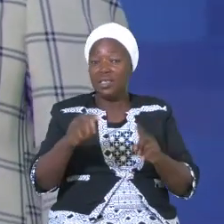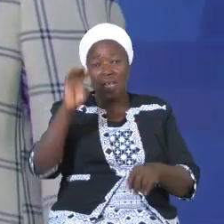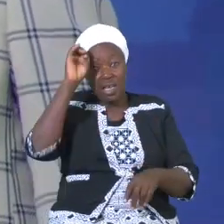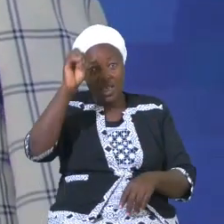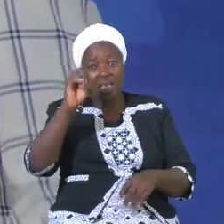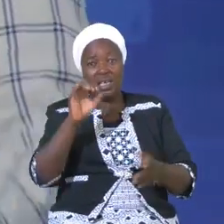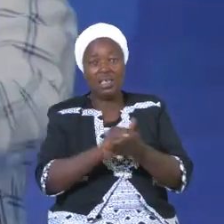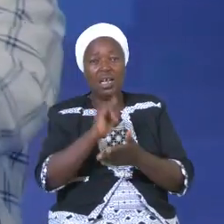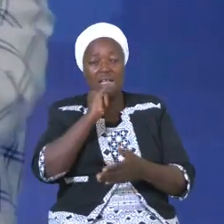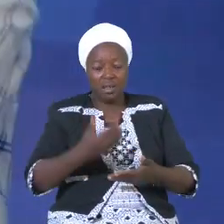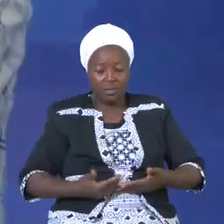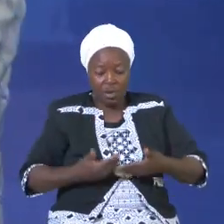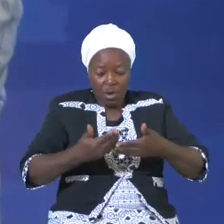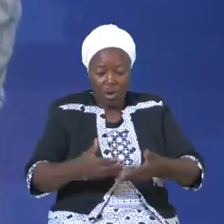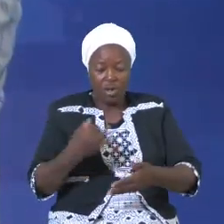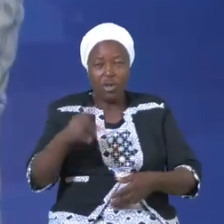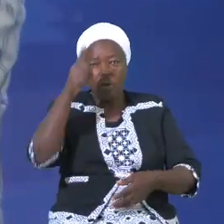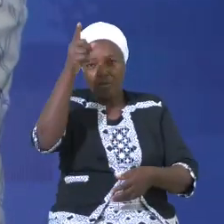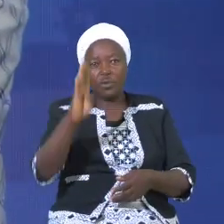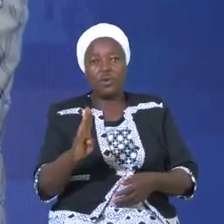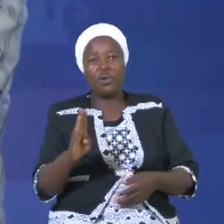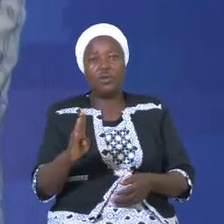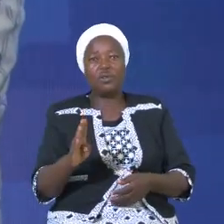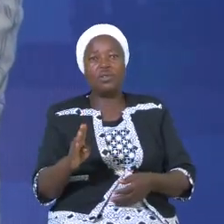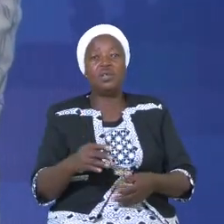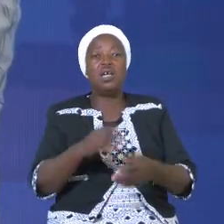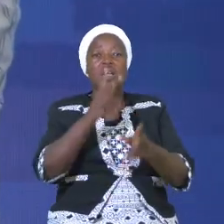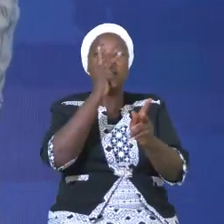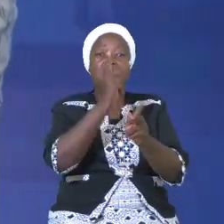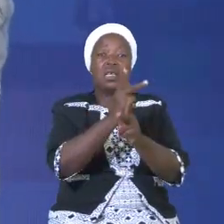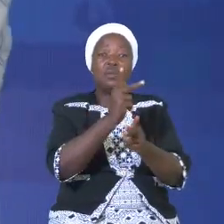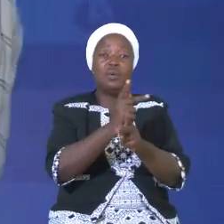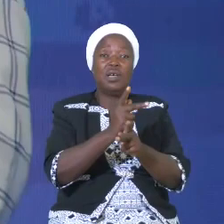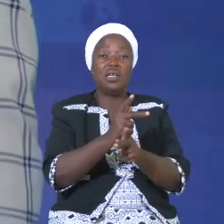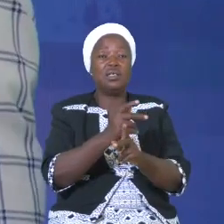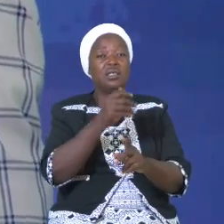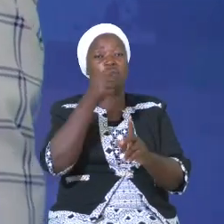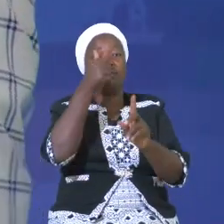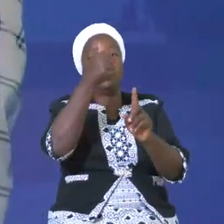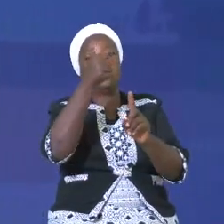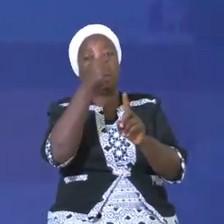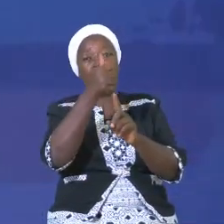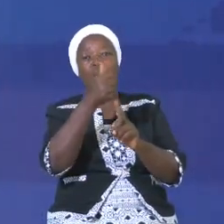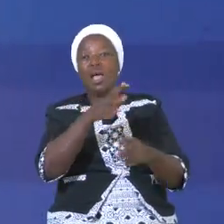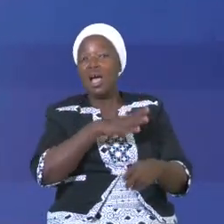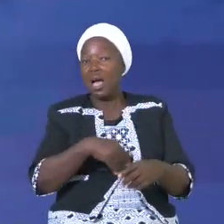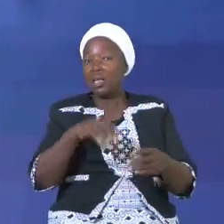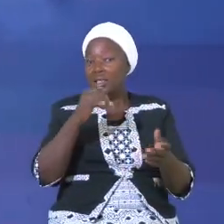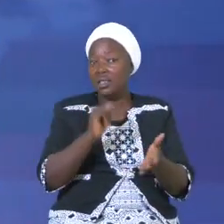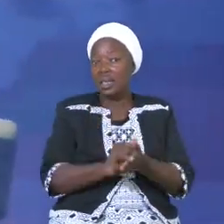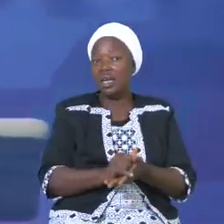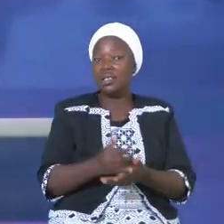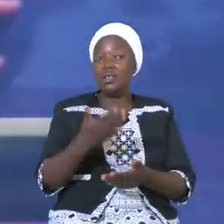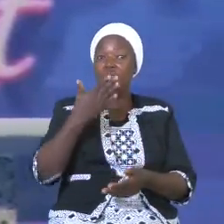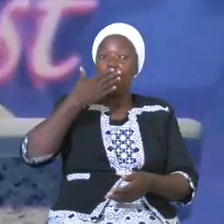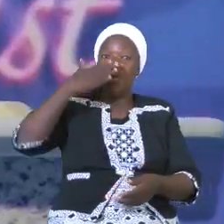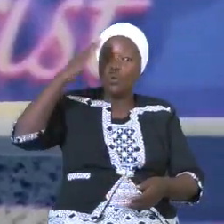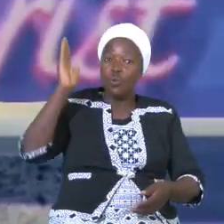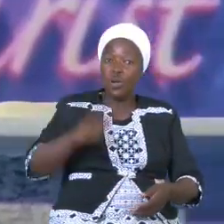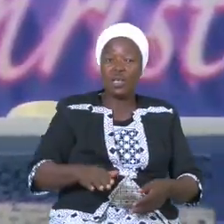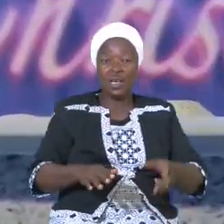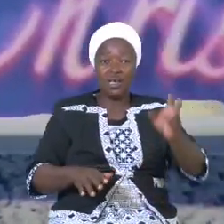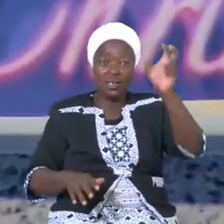begotten of god keepers himself and that wicked one